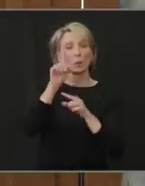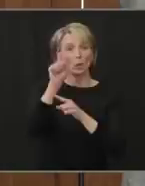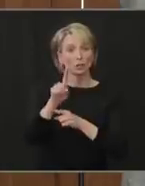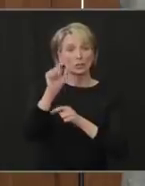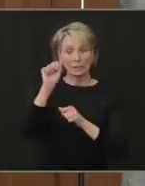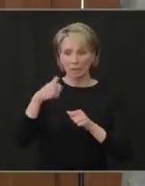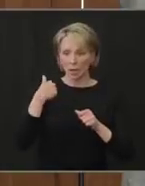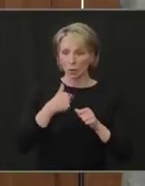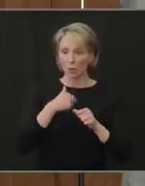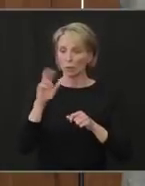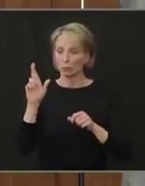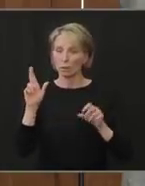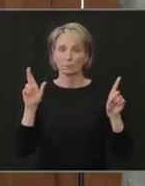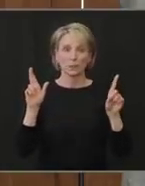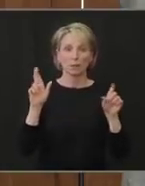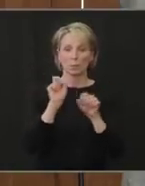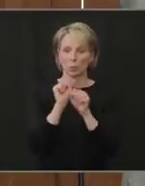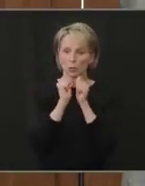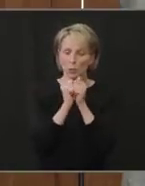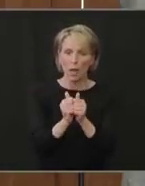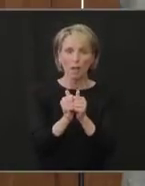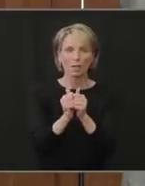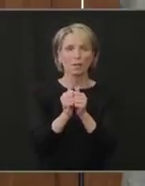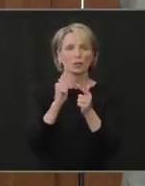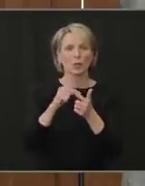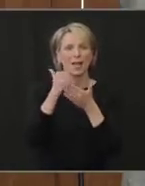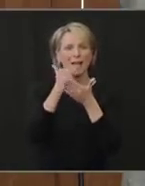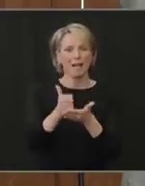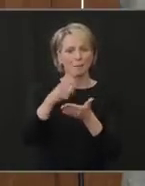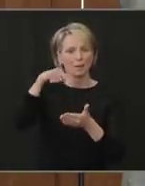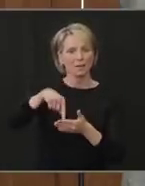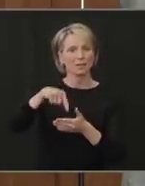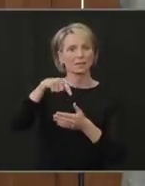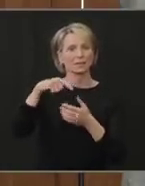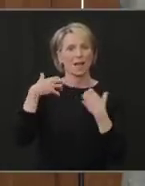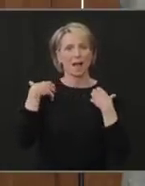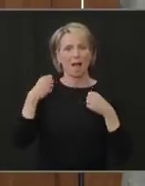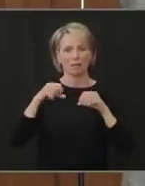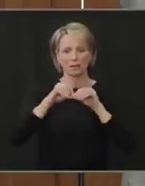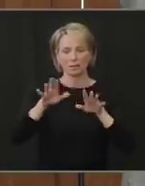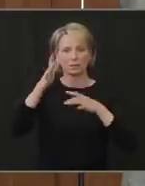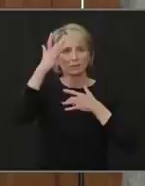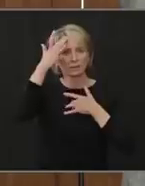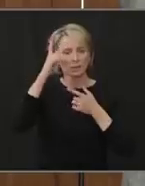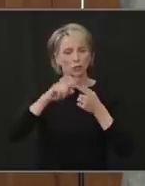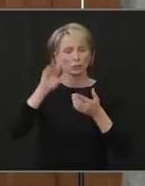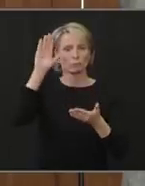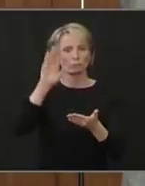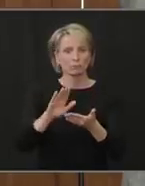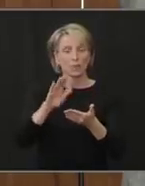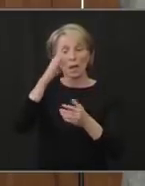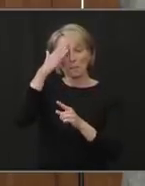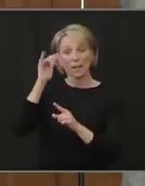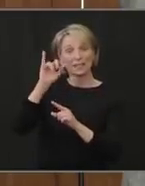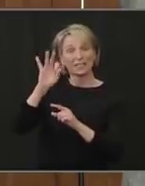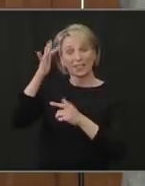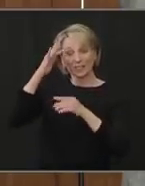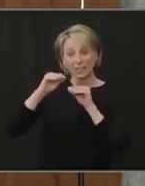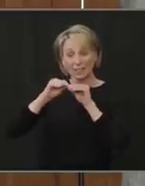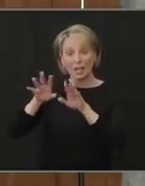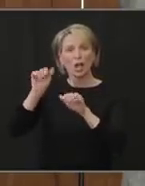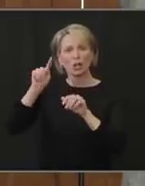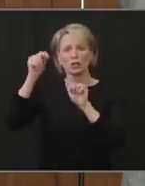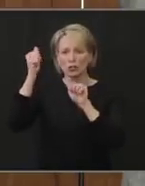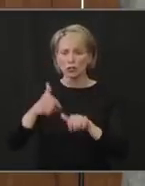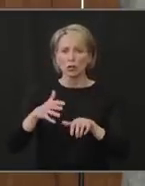to meet a public health crisis in this country that will flatten our country economically if we fail